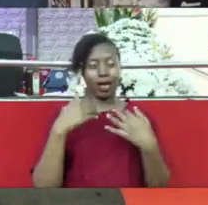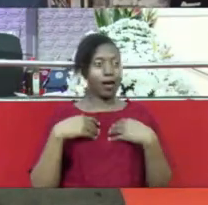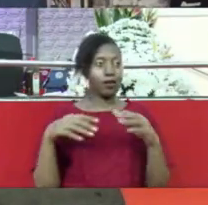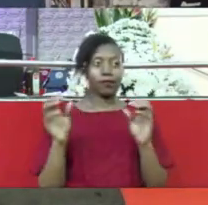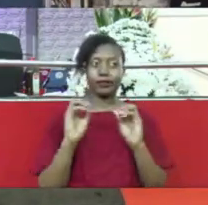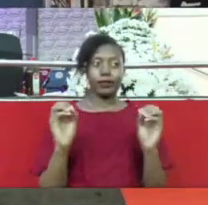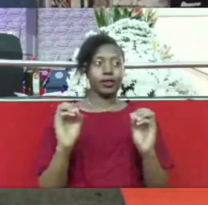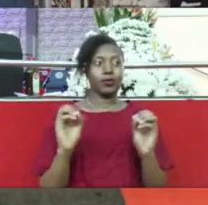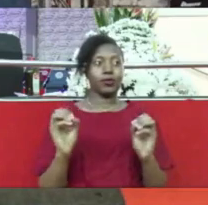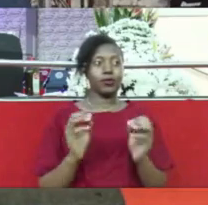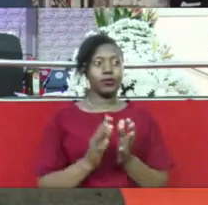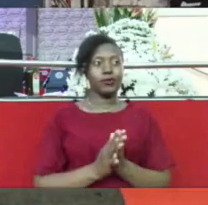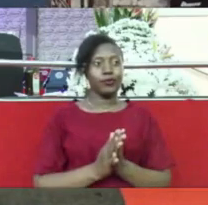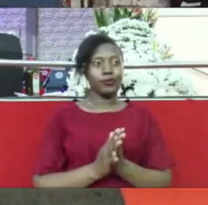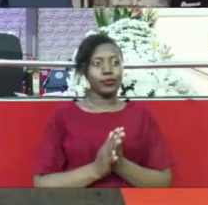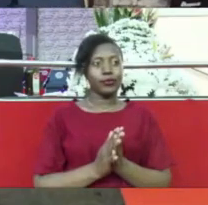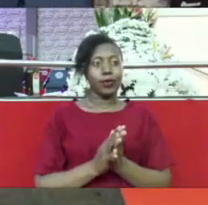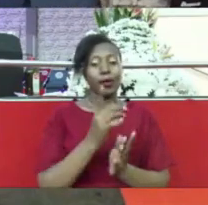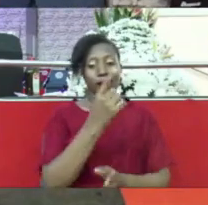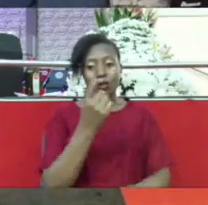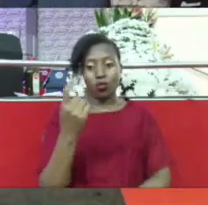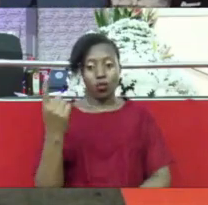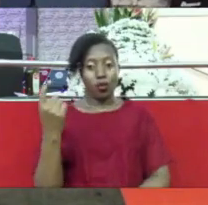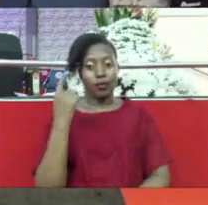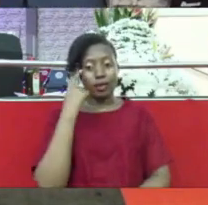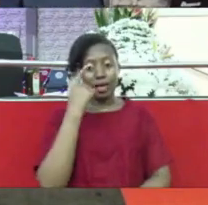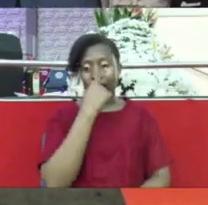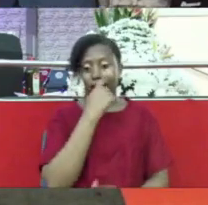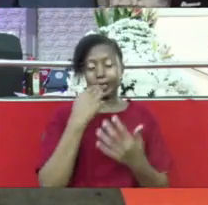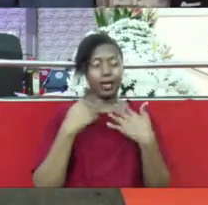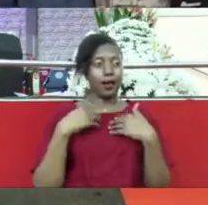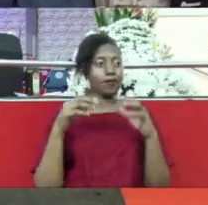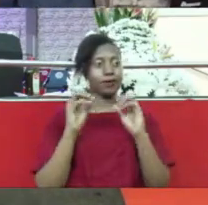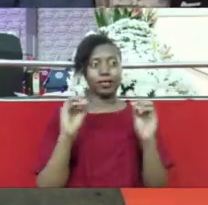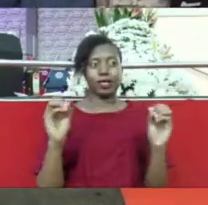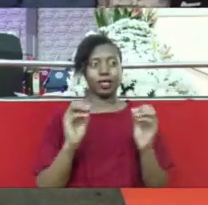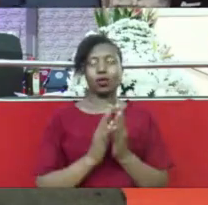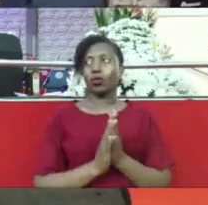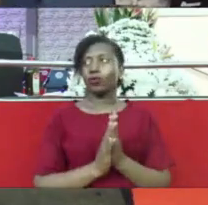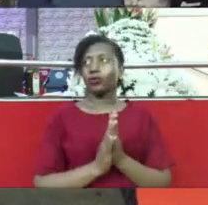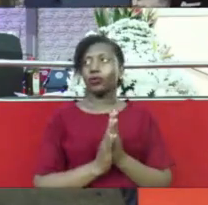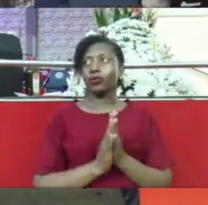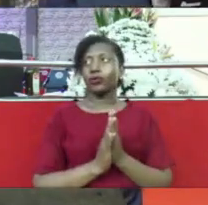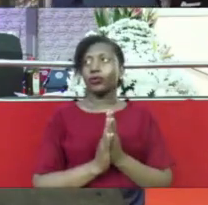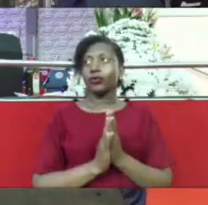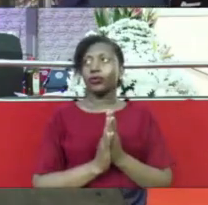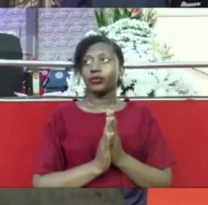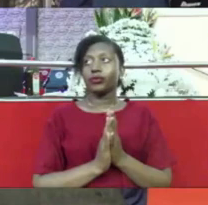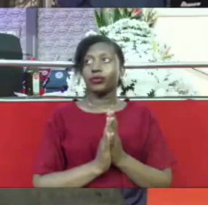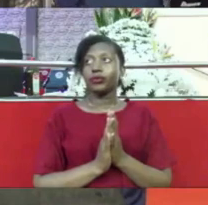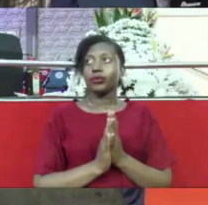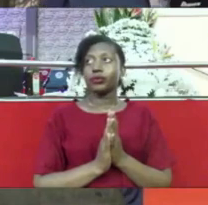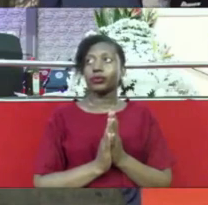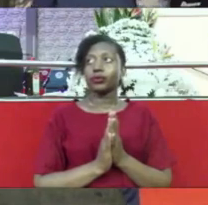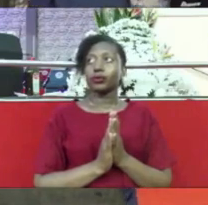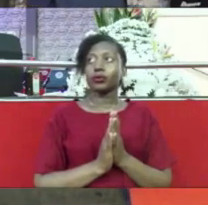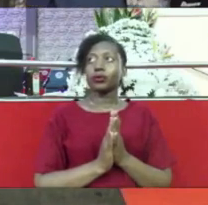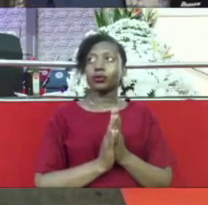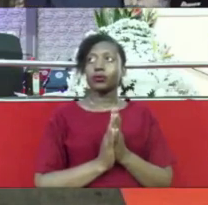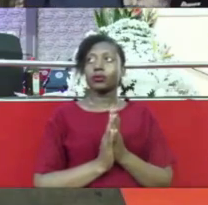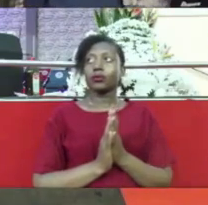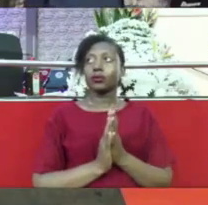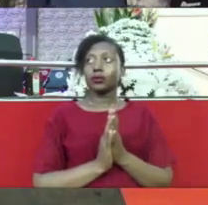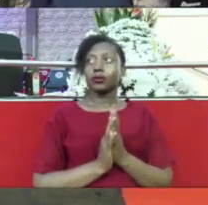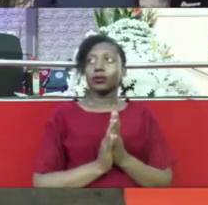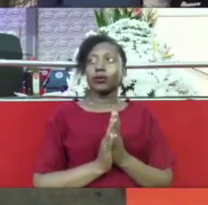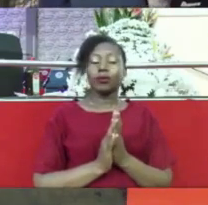hawana macho. They do not have eyes. Wadudu hawana macho. First feature is that they you know they burrow down or they creep down in the